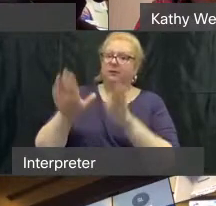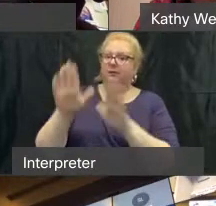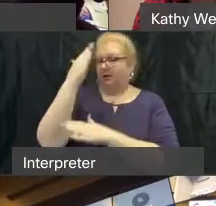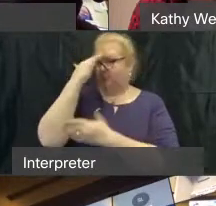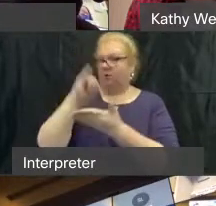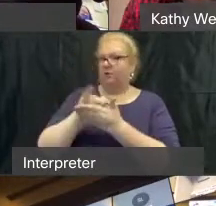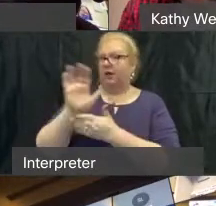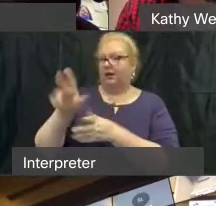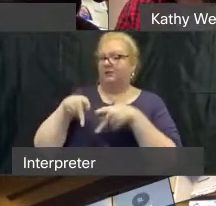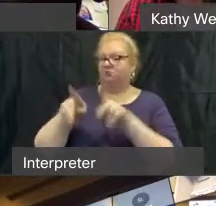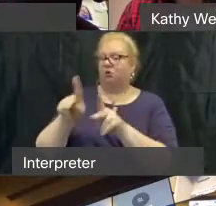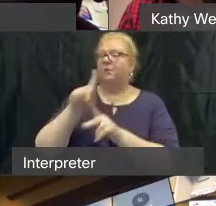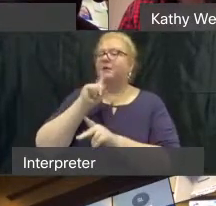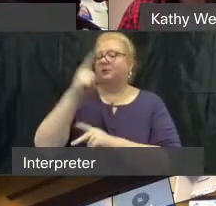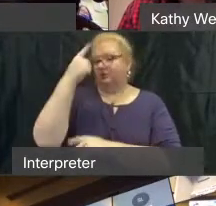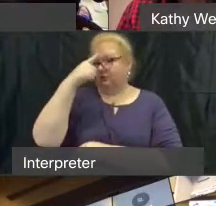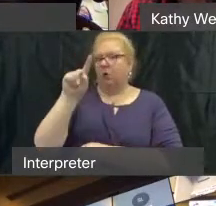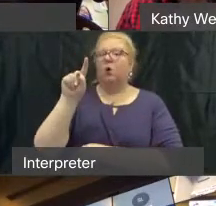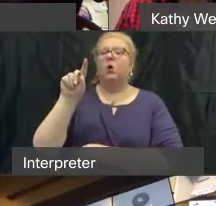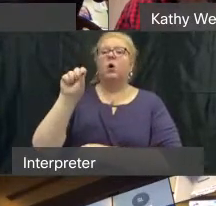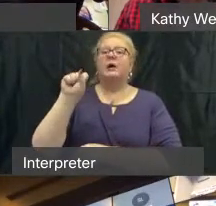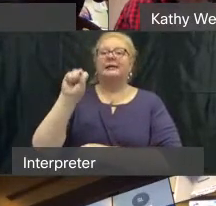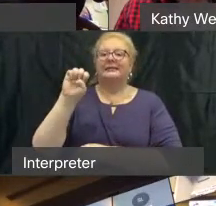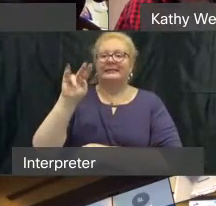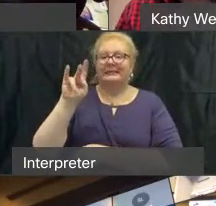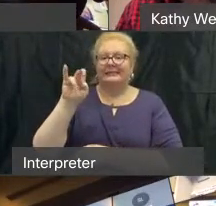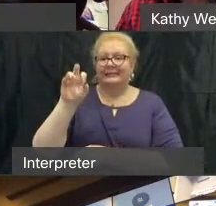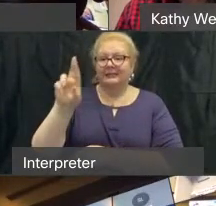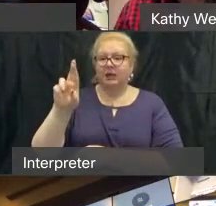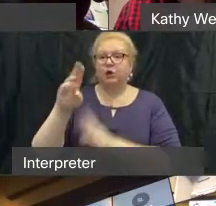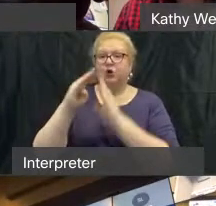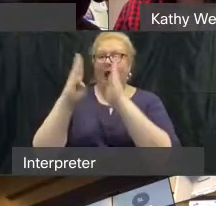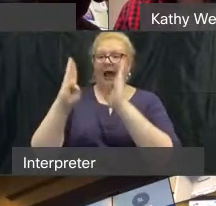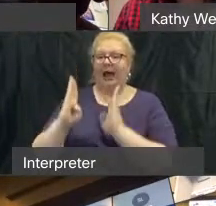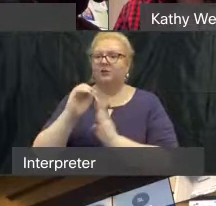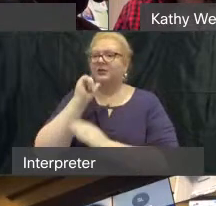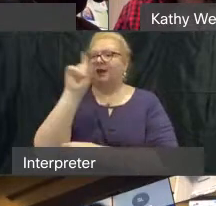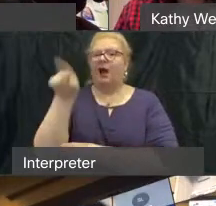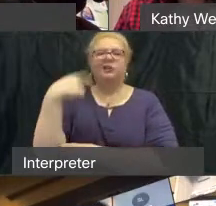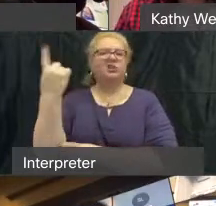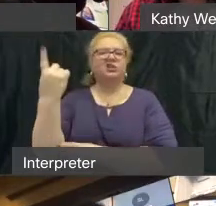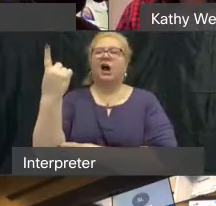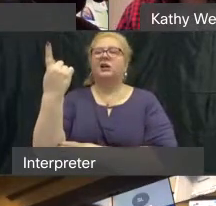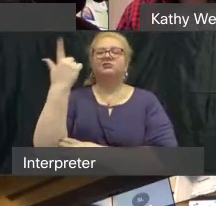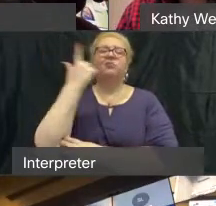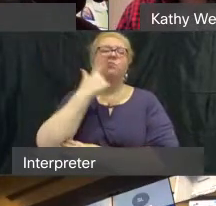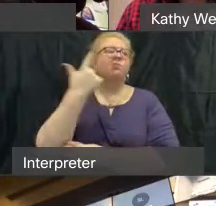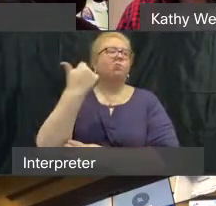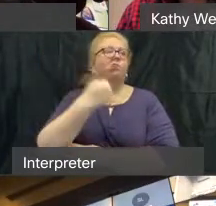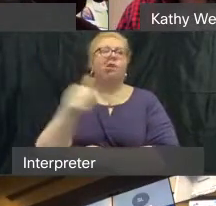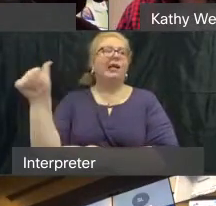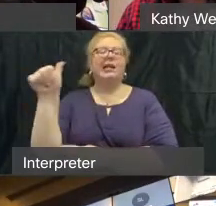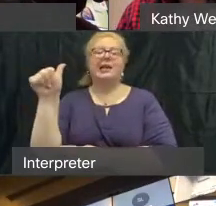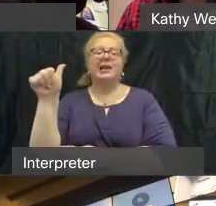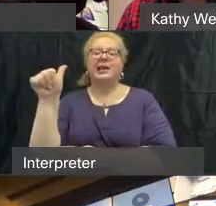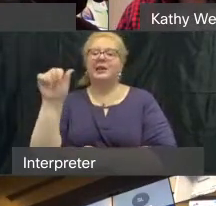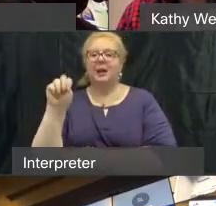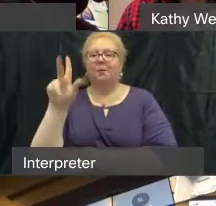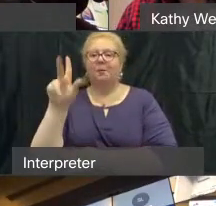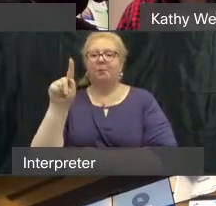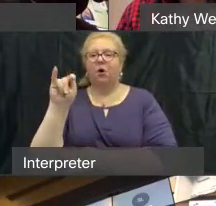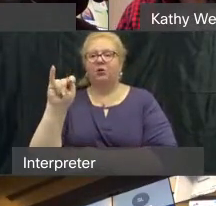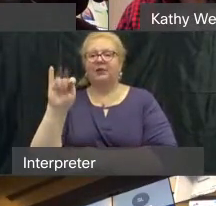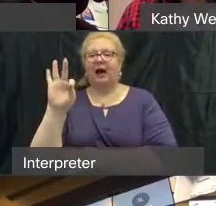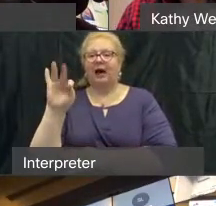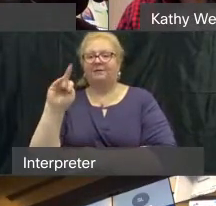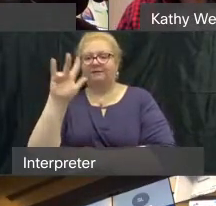housing and not just for any type multifamily, which is what he said he would do in 2015,